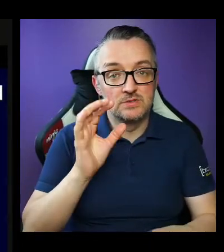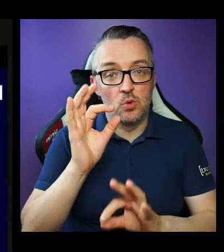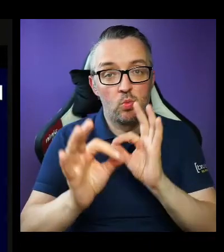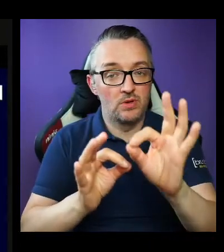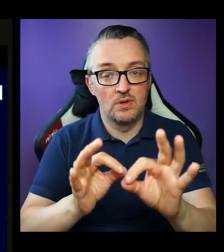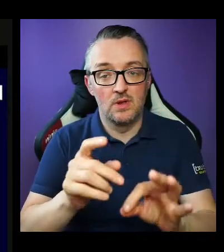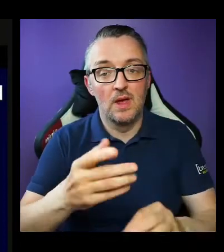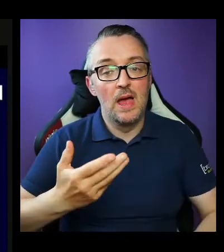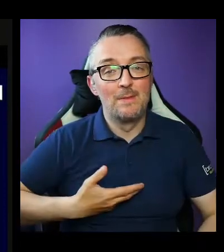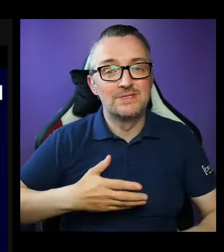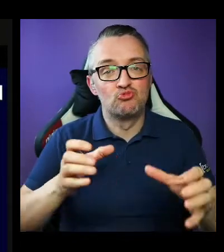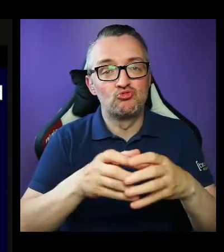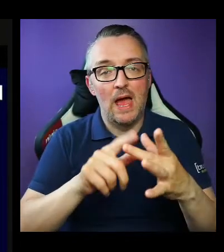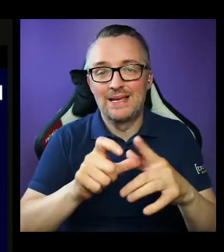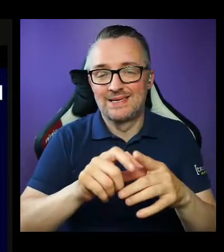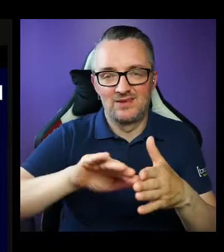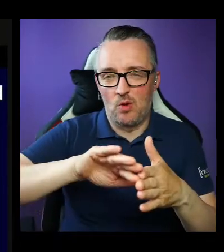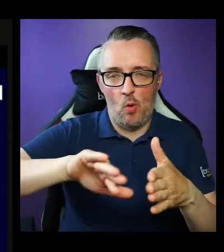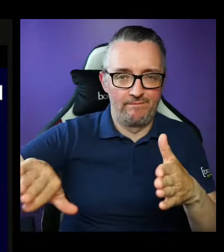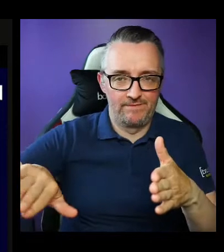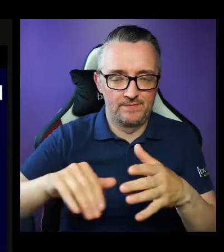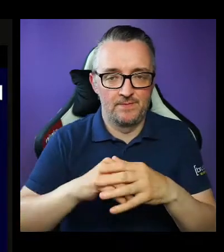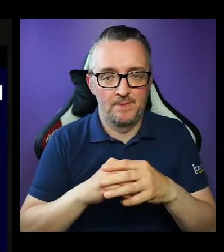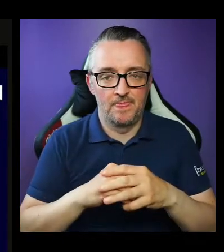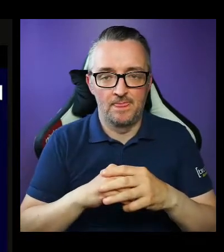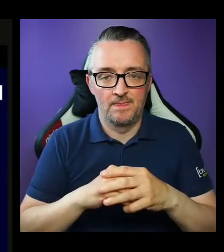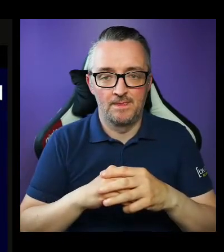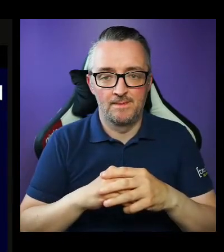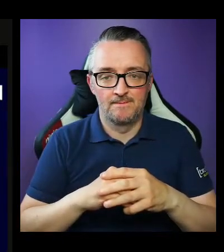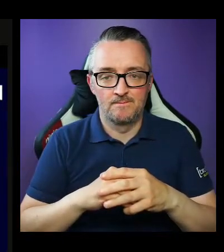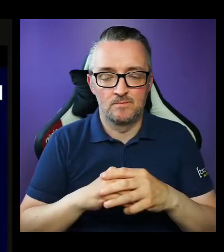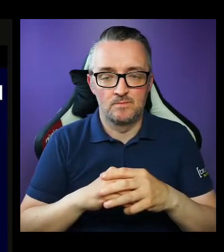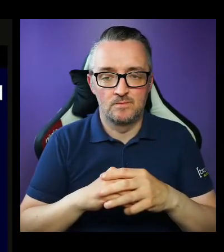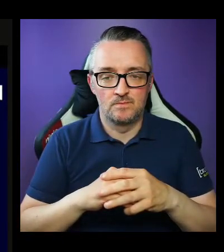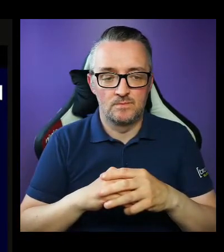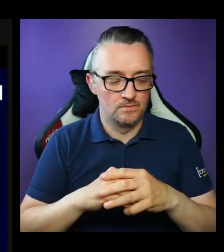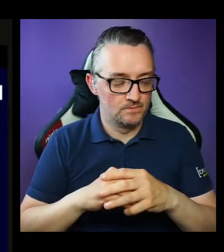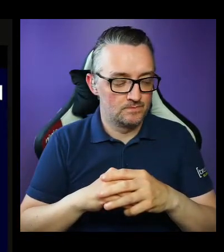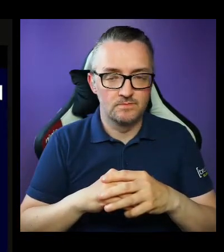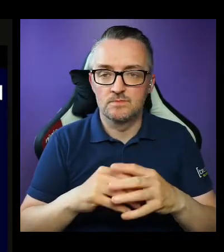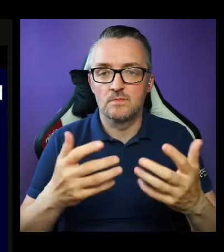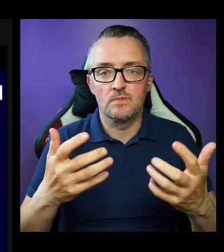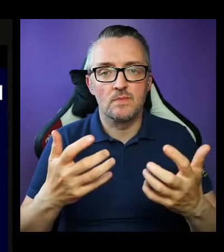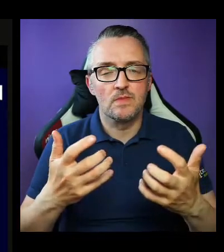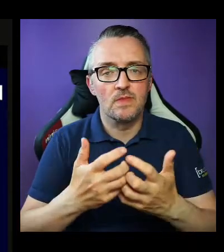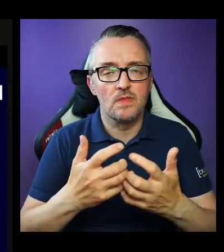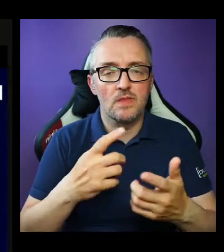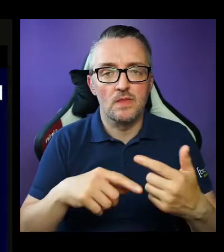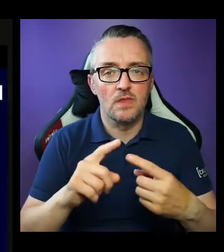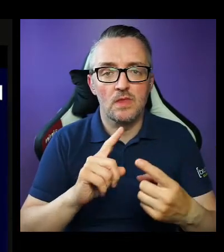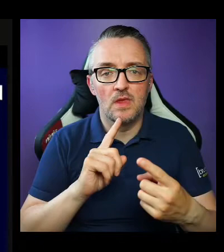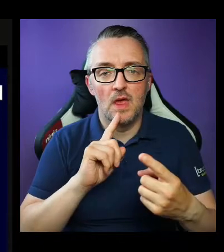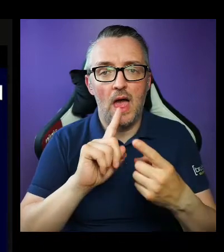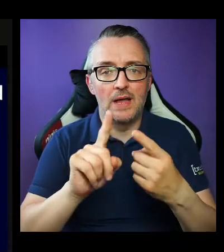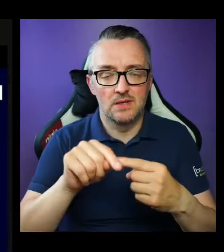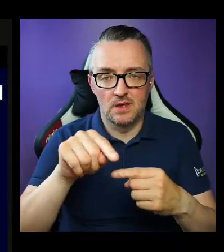need the business unit ID, so I'll just leave that aside for now. But how do we answer